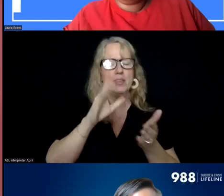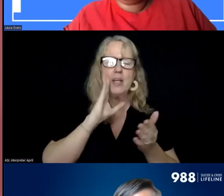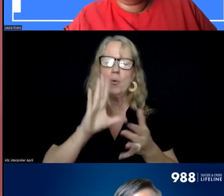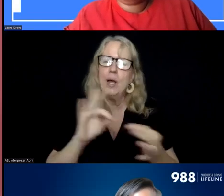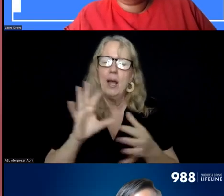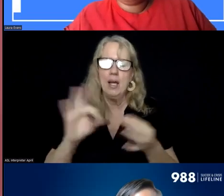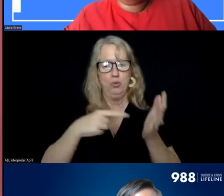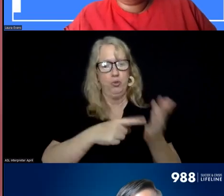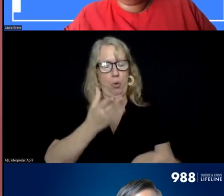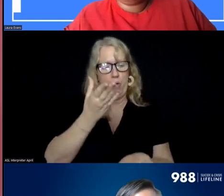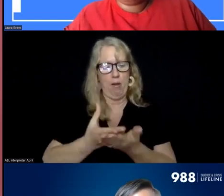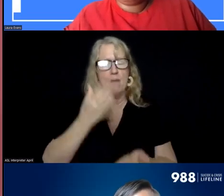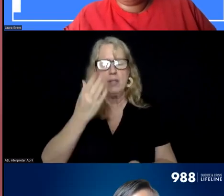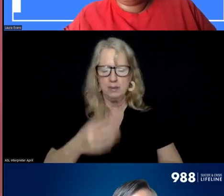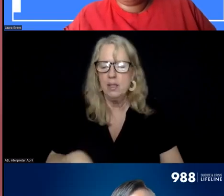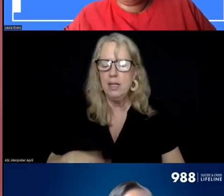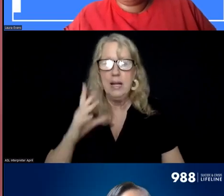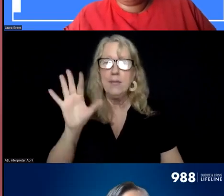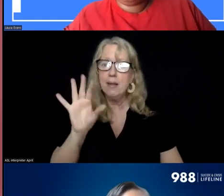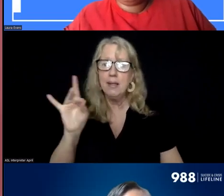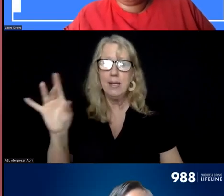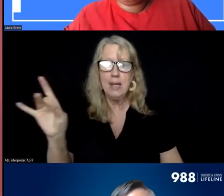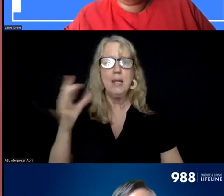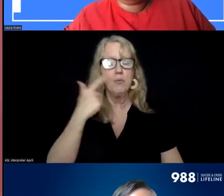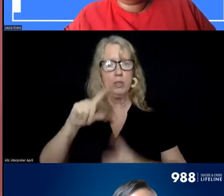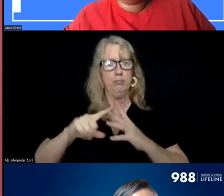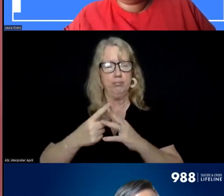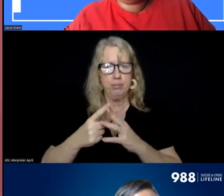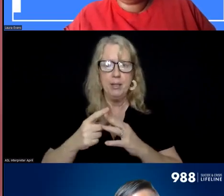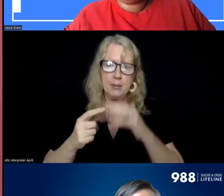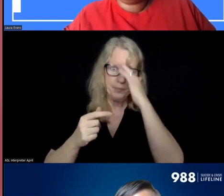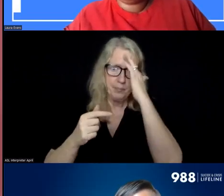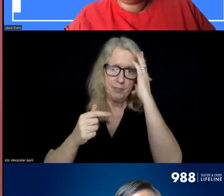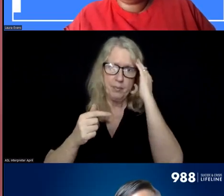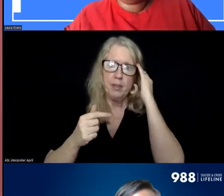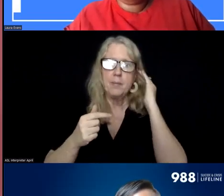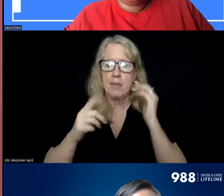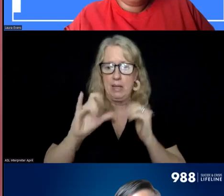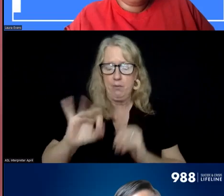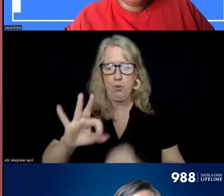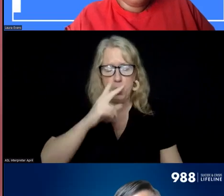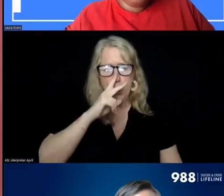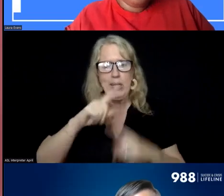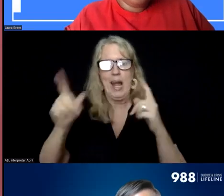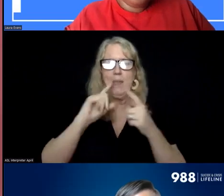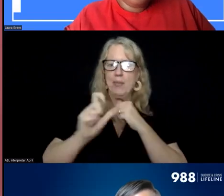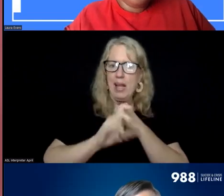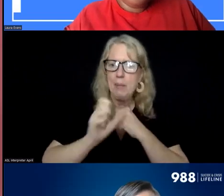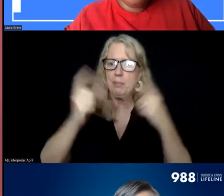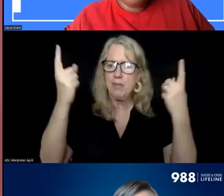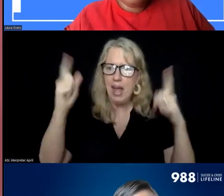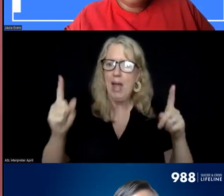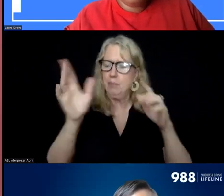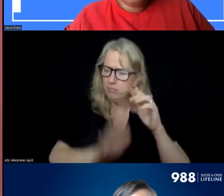the evidence behind when I say that 988 has been a catalyst. Look at the legislation that's happened across